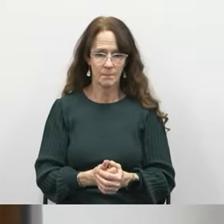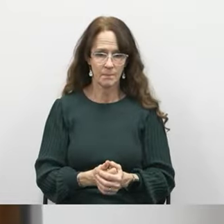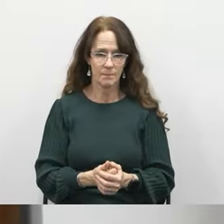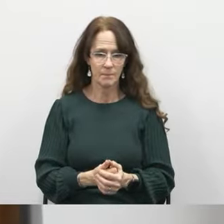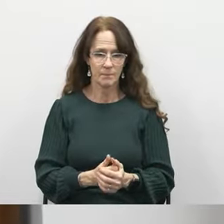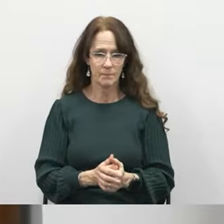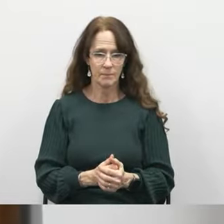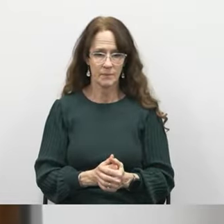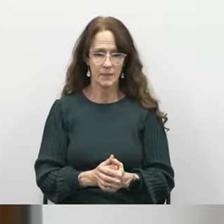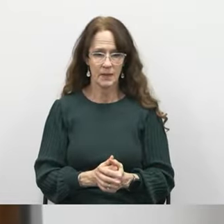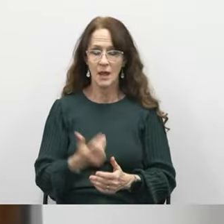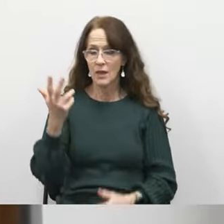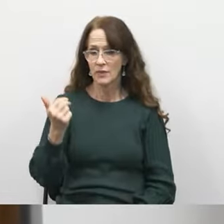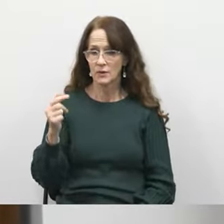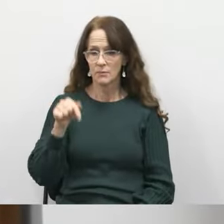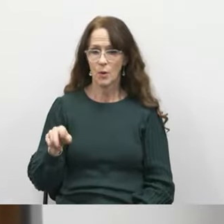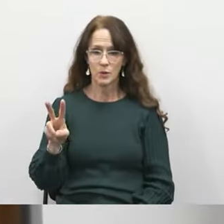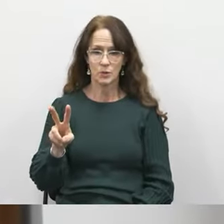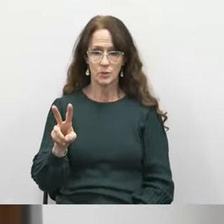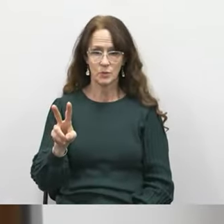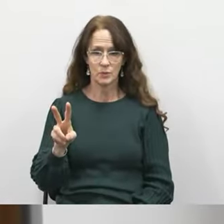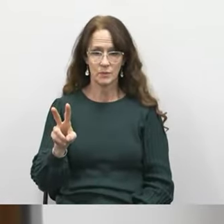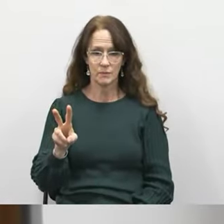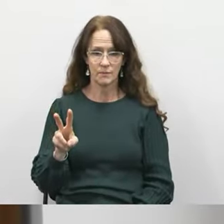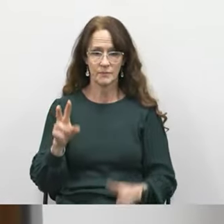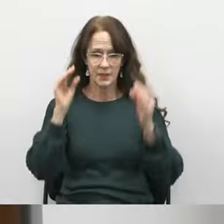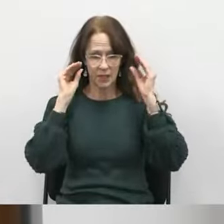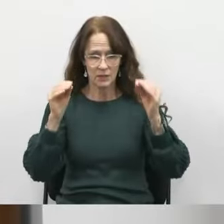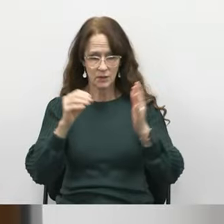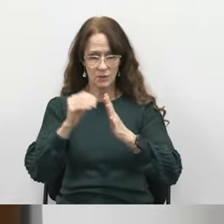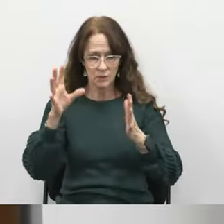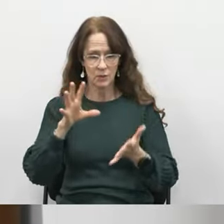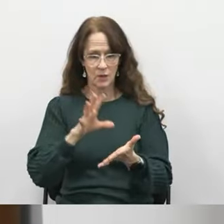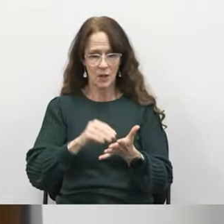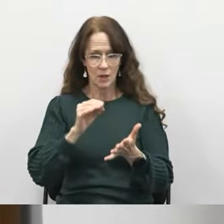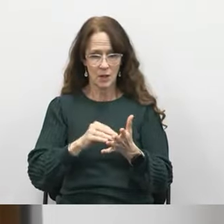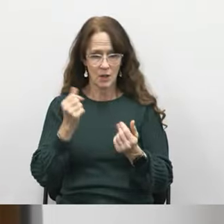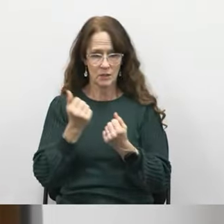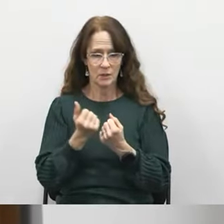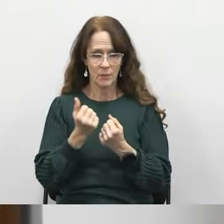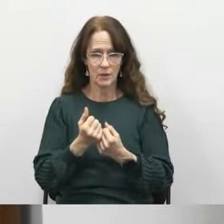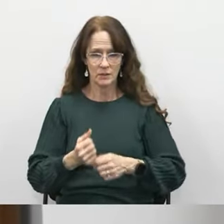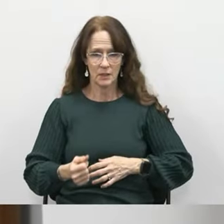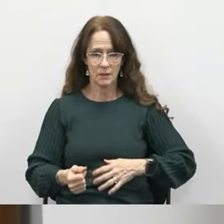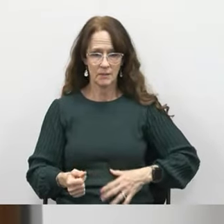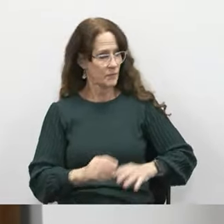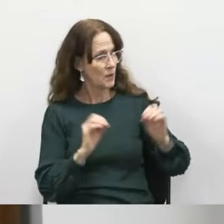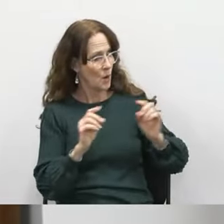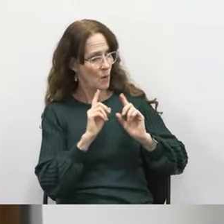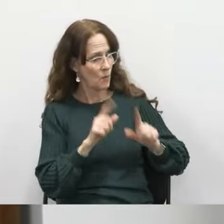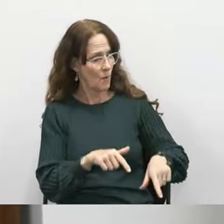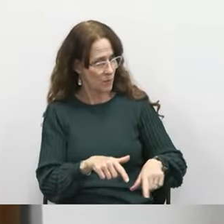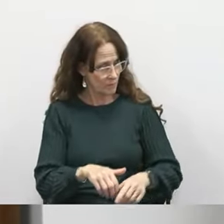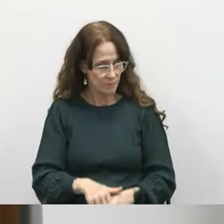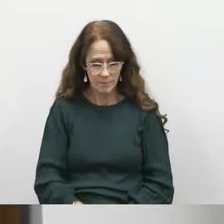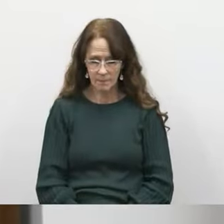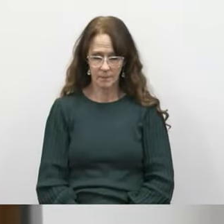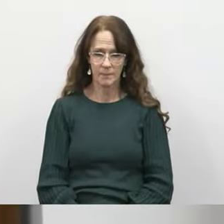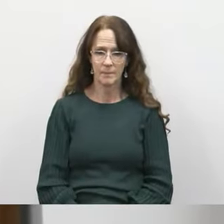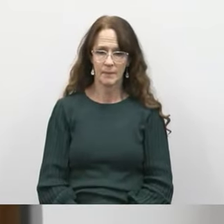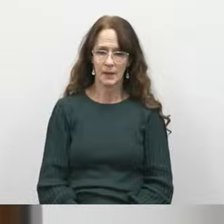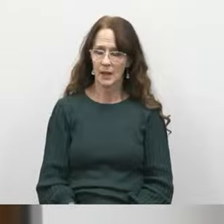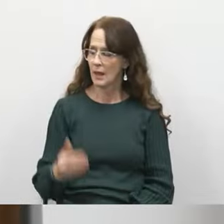Okay, item 13.2, instruction and student learning supports. No report. Thank